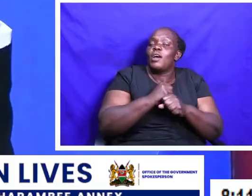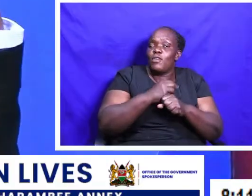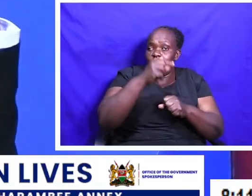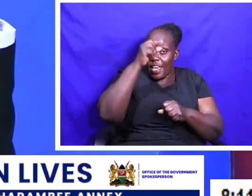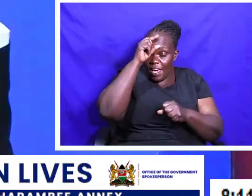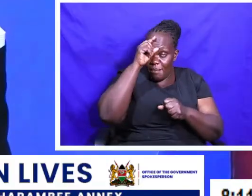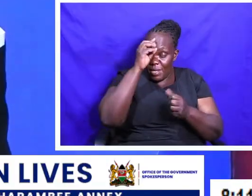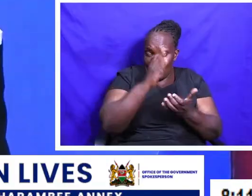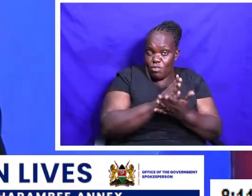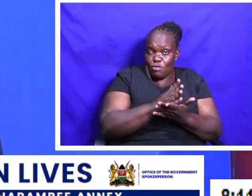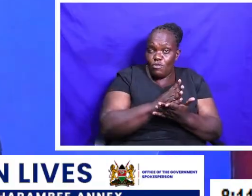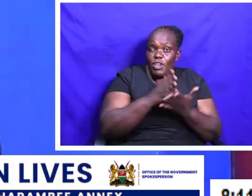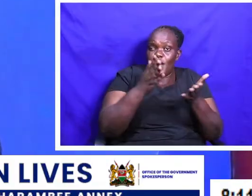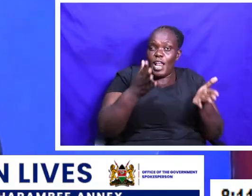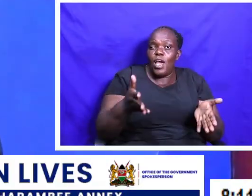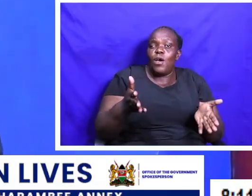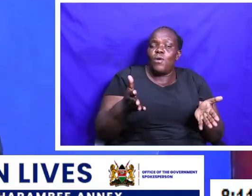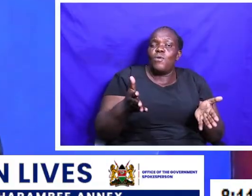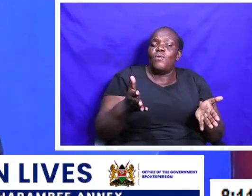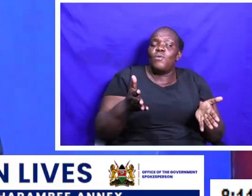the government as a job, as we do now.